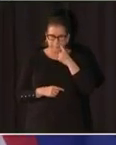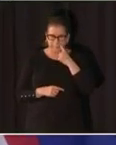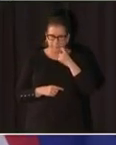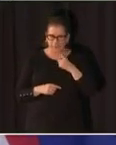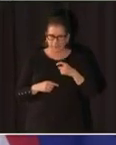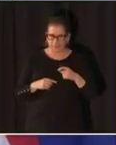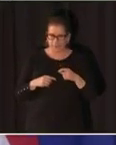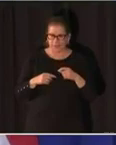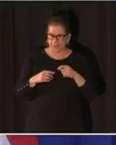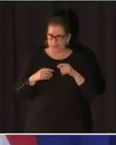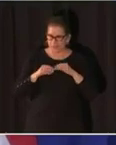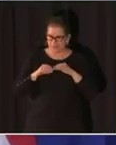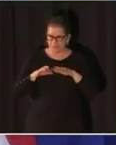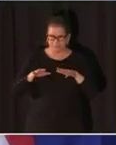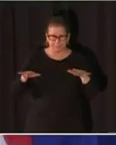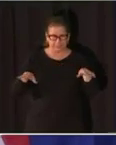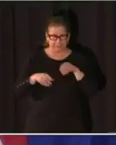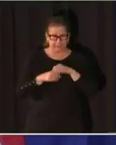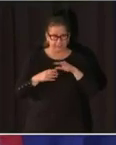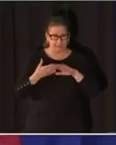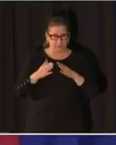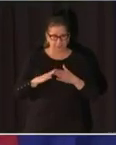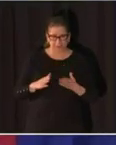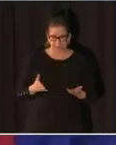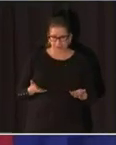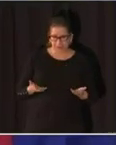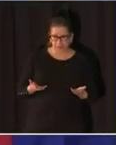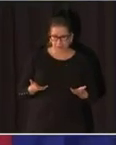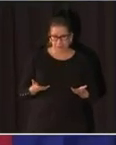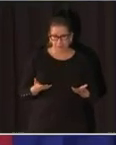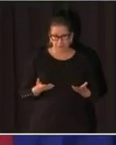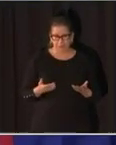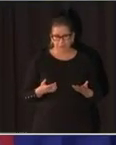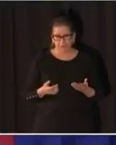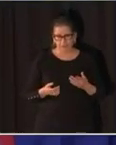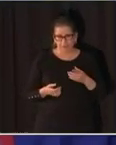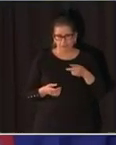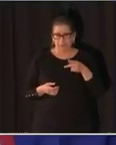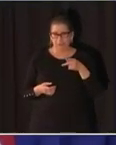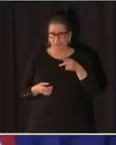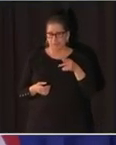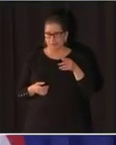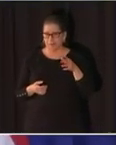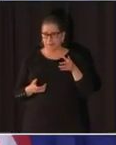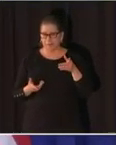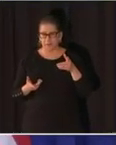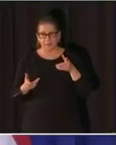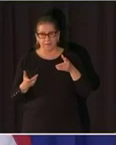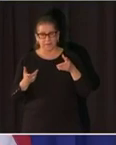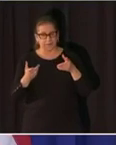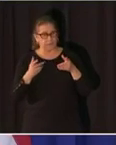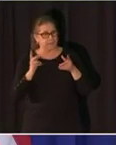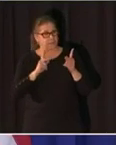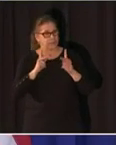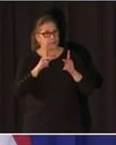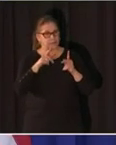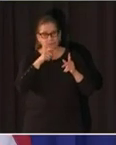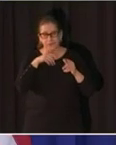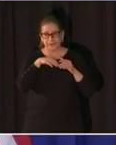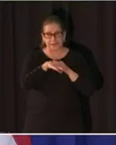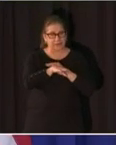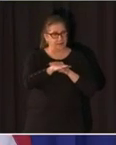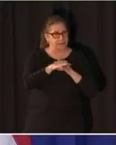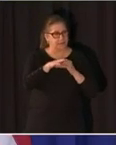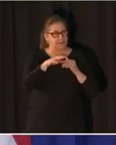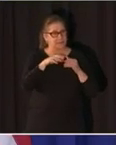district, the public's behavior for going to any business in the district should be the